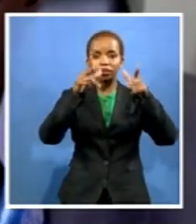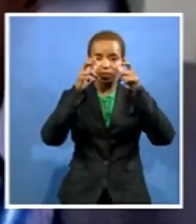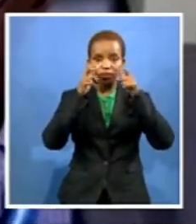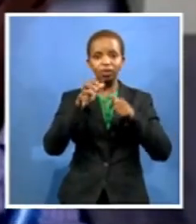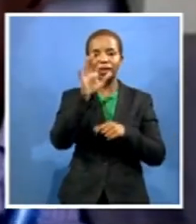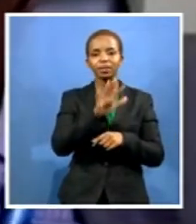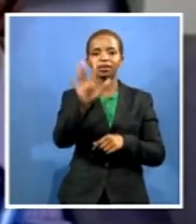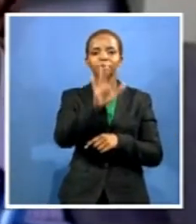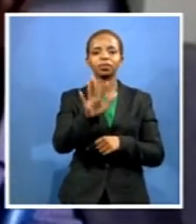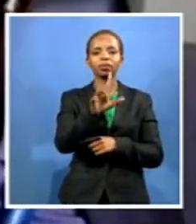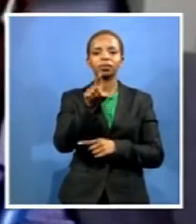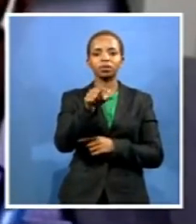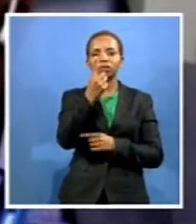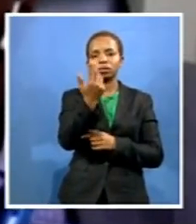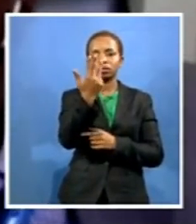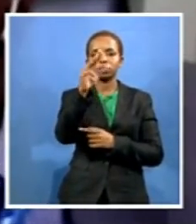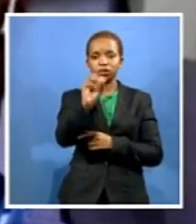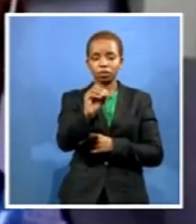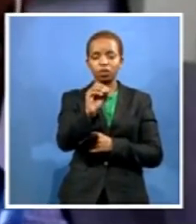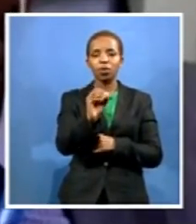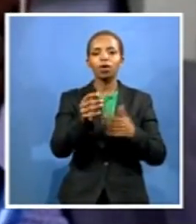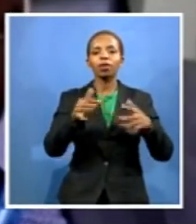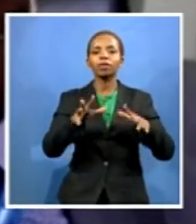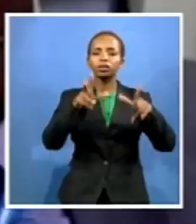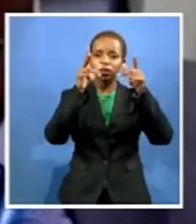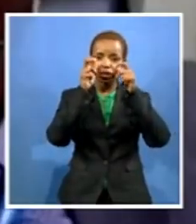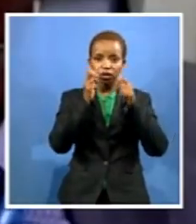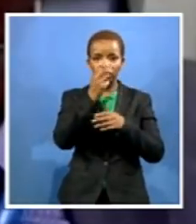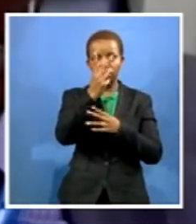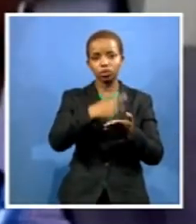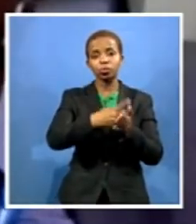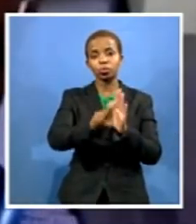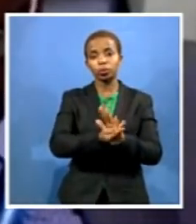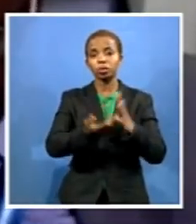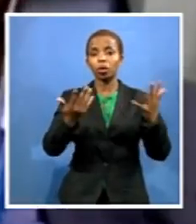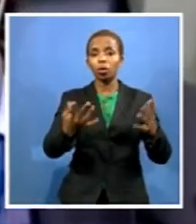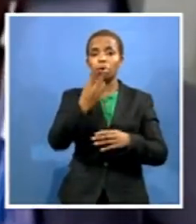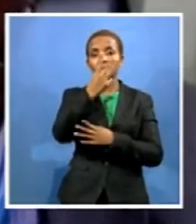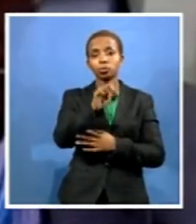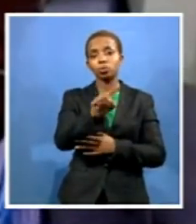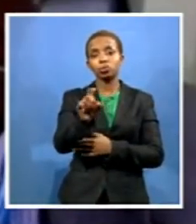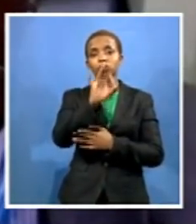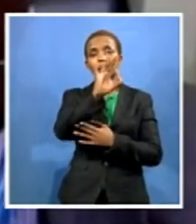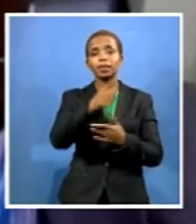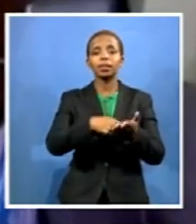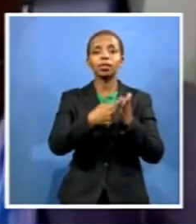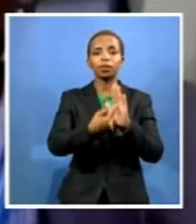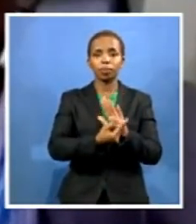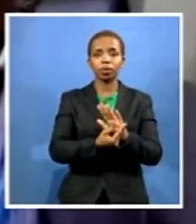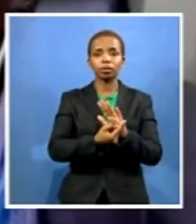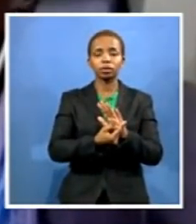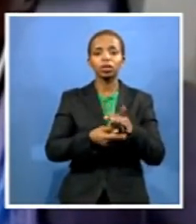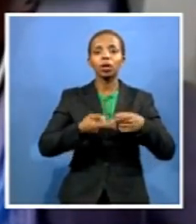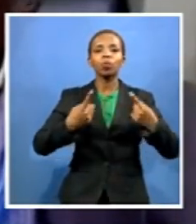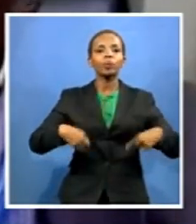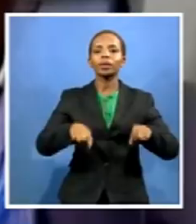about 2 weeks or between 2 and 3 weeks, we don't find the viral RNA in their